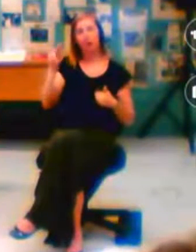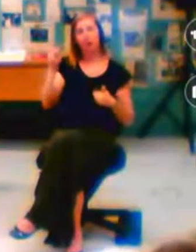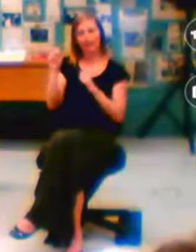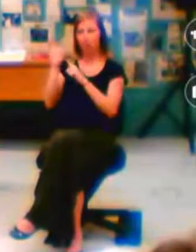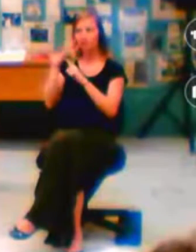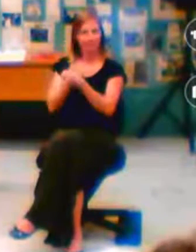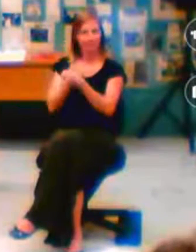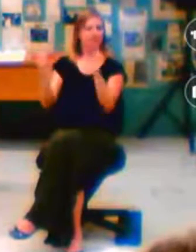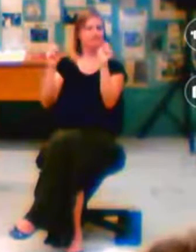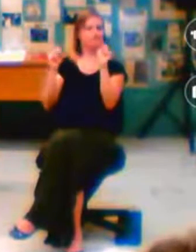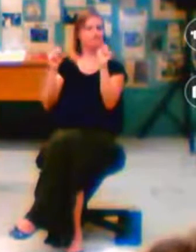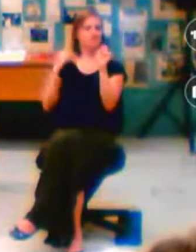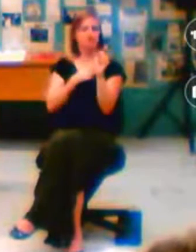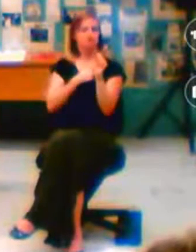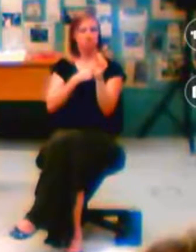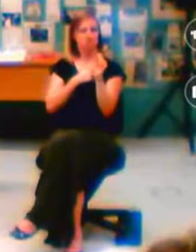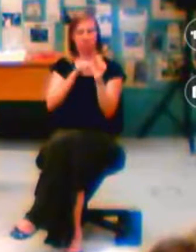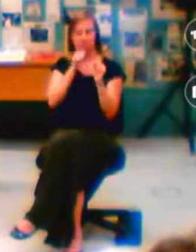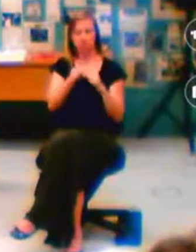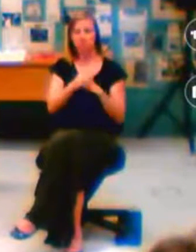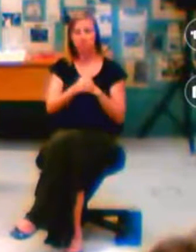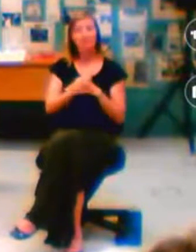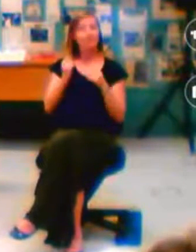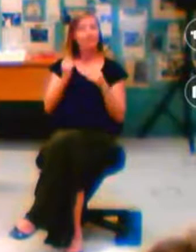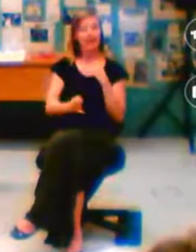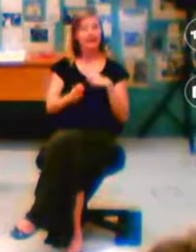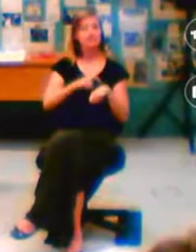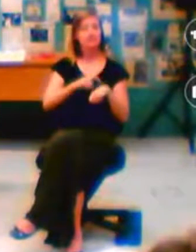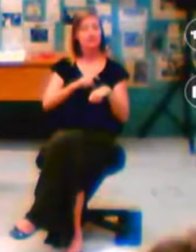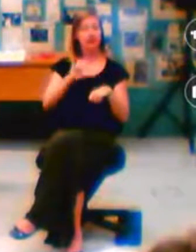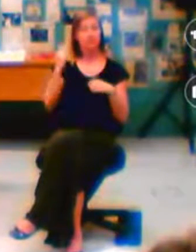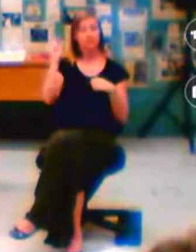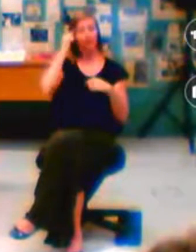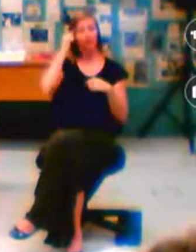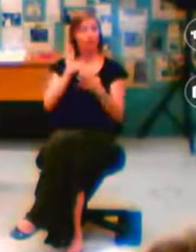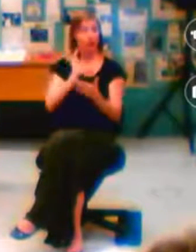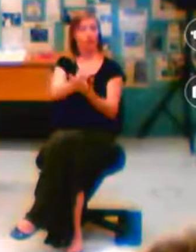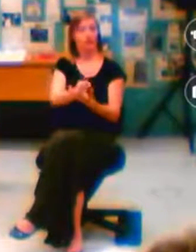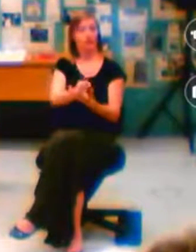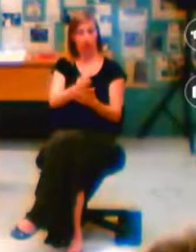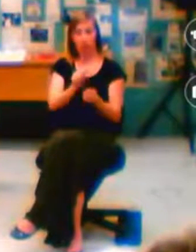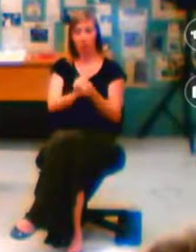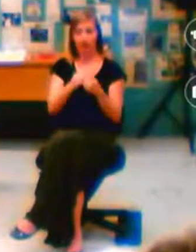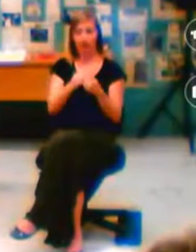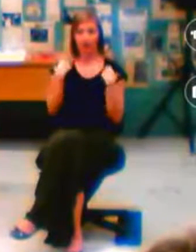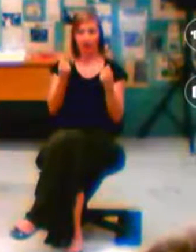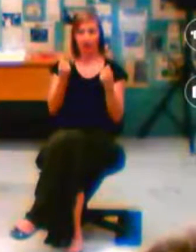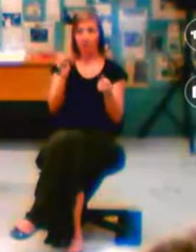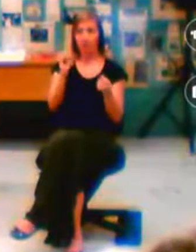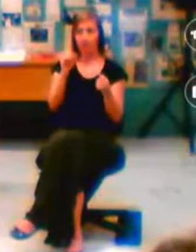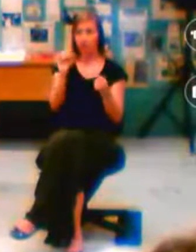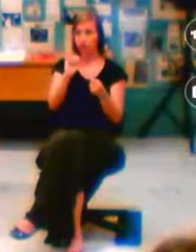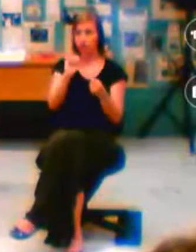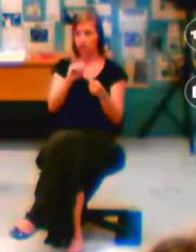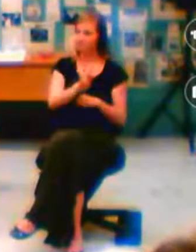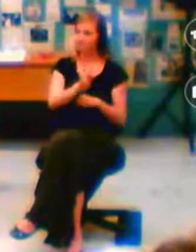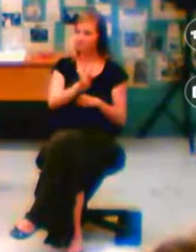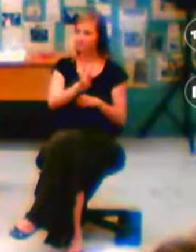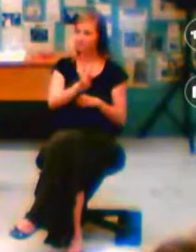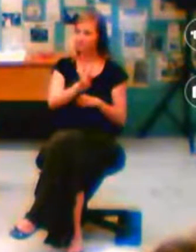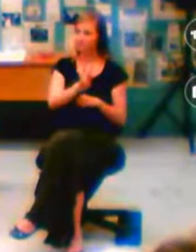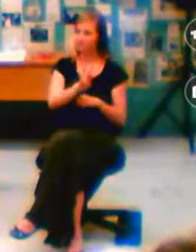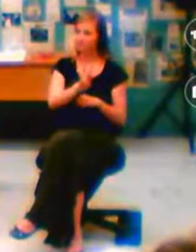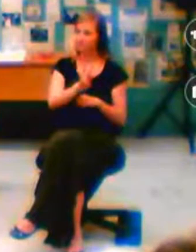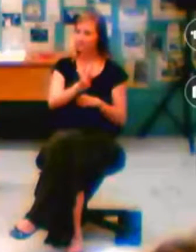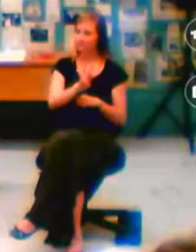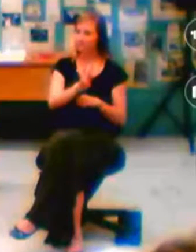We are all in this ship together. And so I don't see the free market saving this. And you